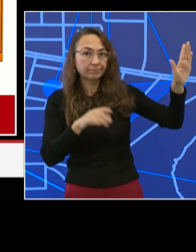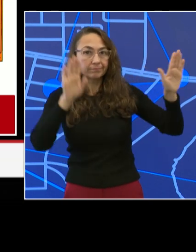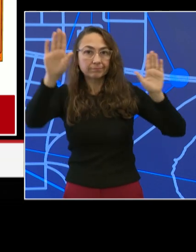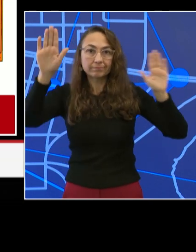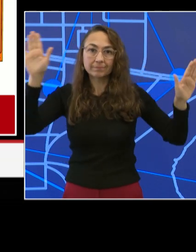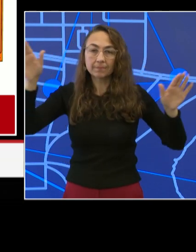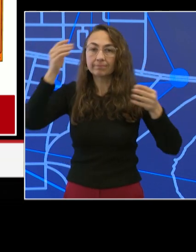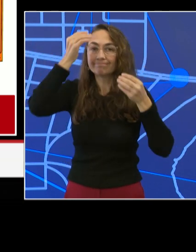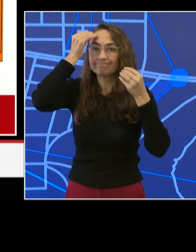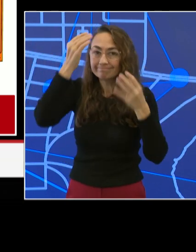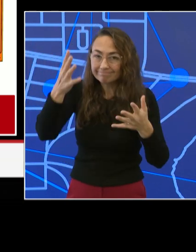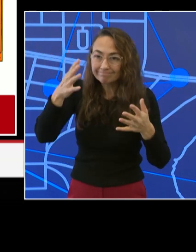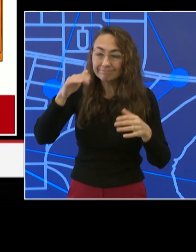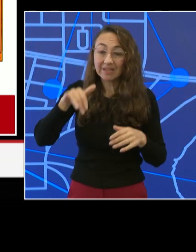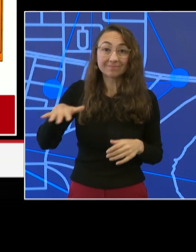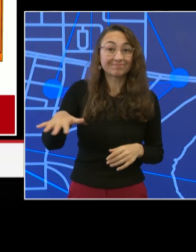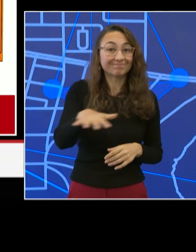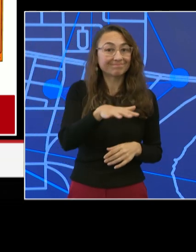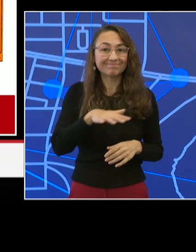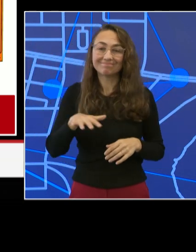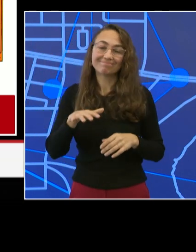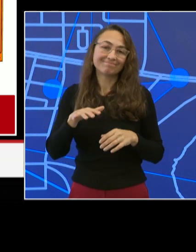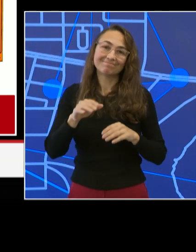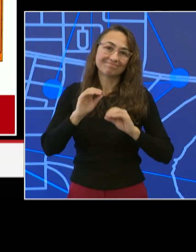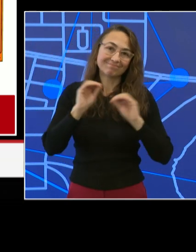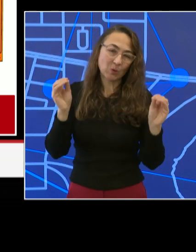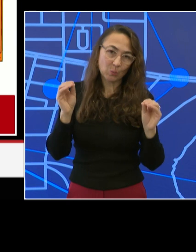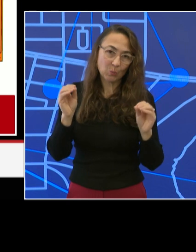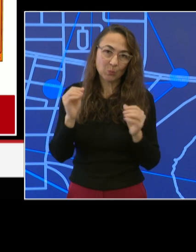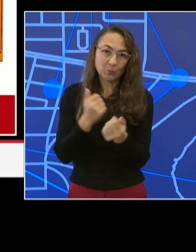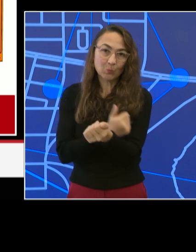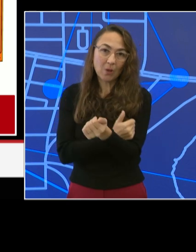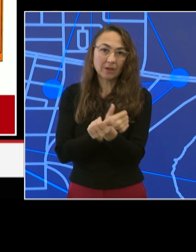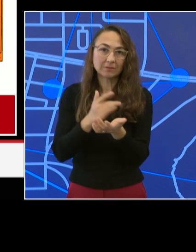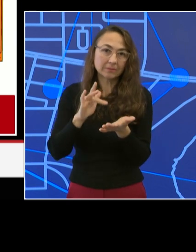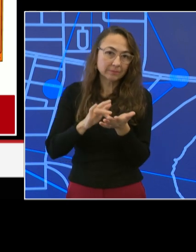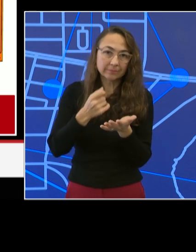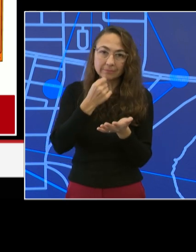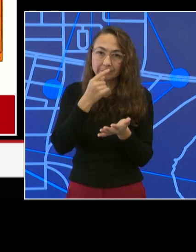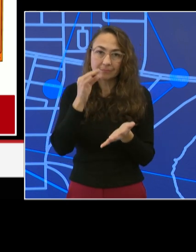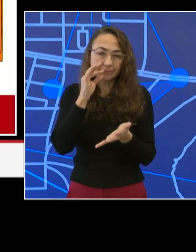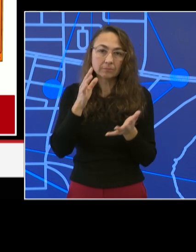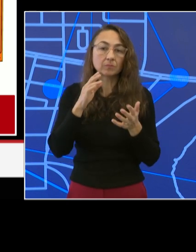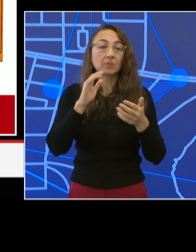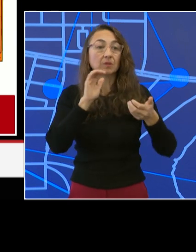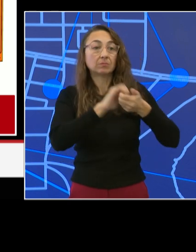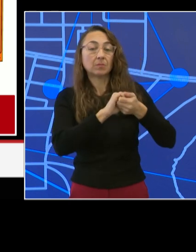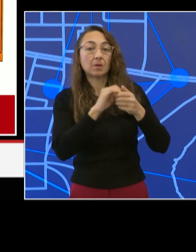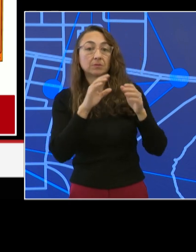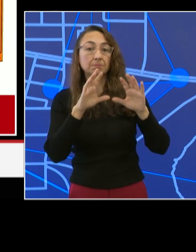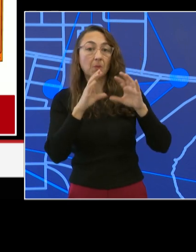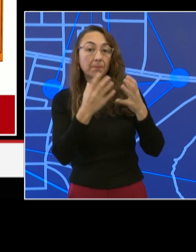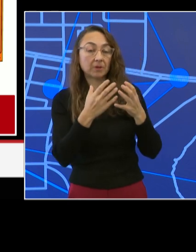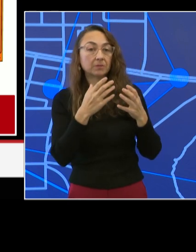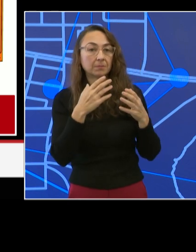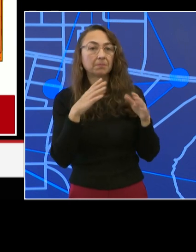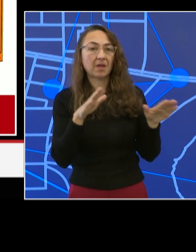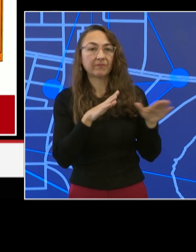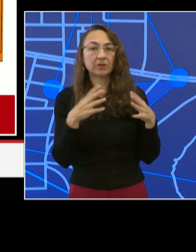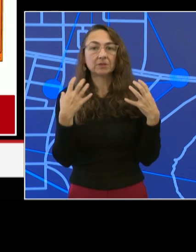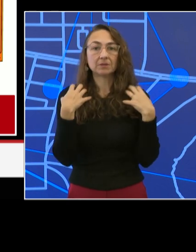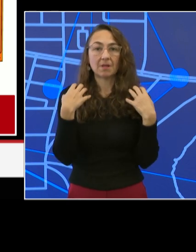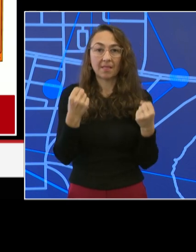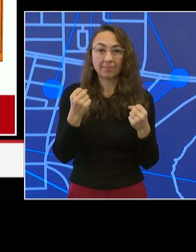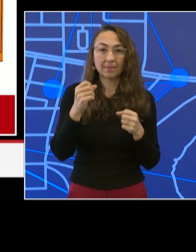our partners such as Department of Behavioral Health and working to ensure that everyone in the area is receiving adequate resources, and we'll